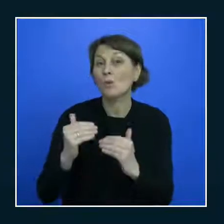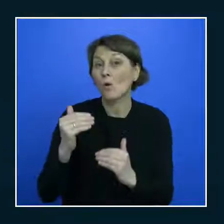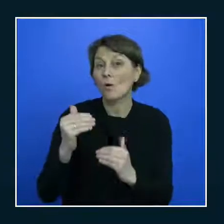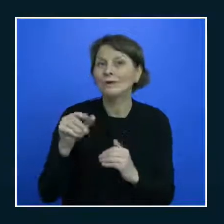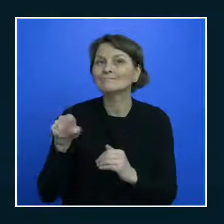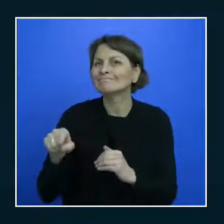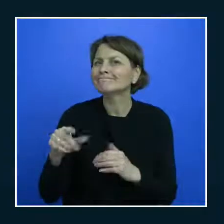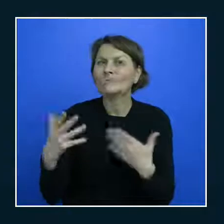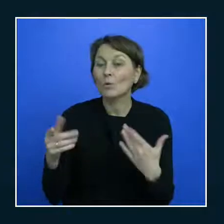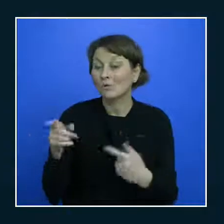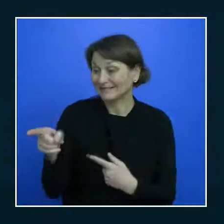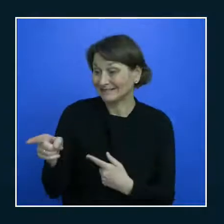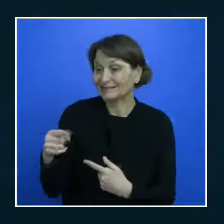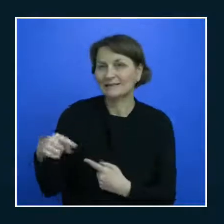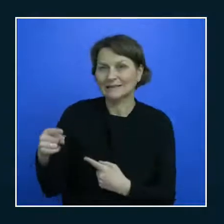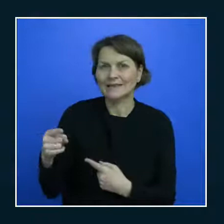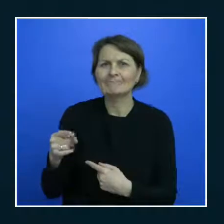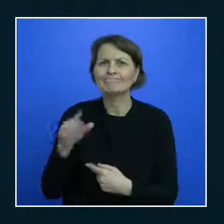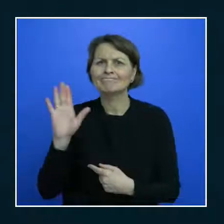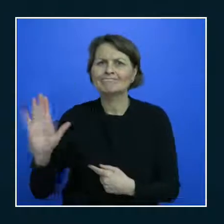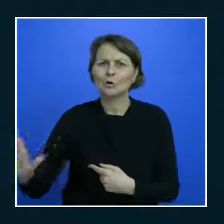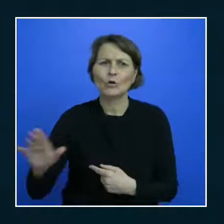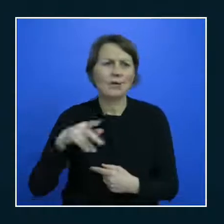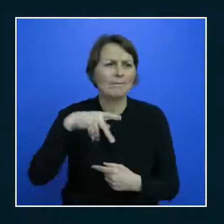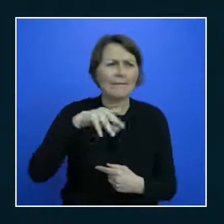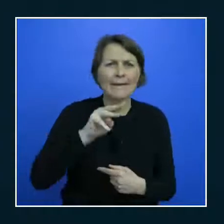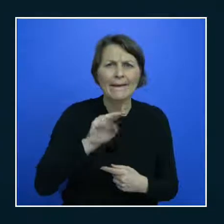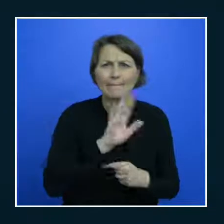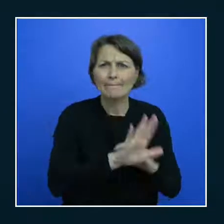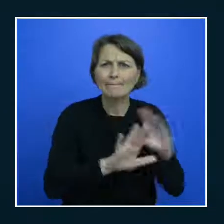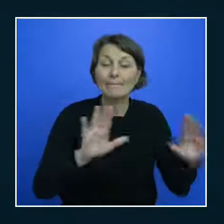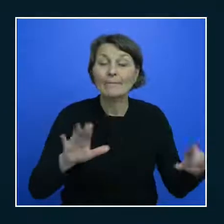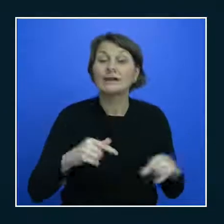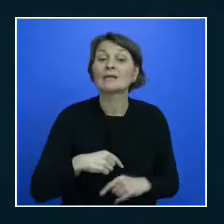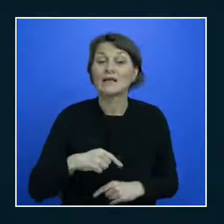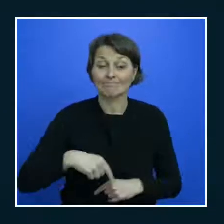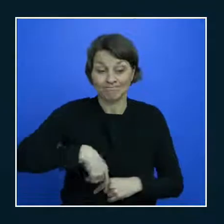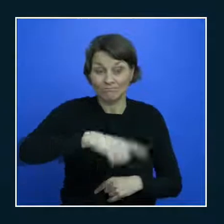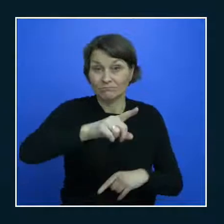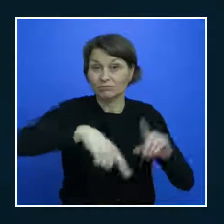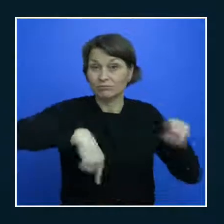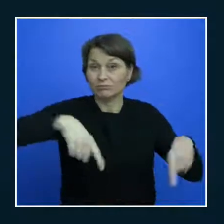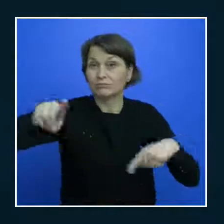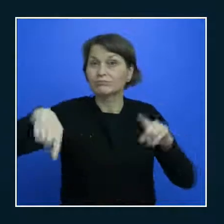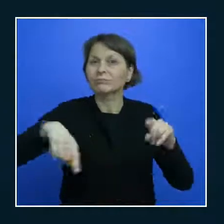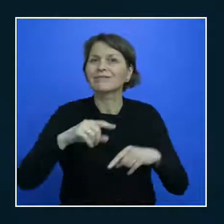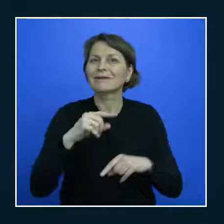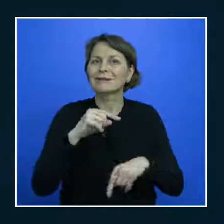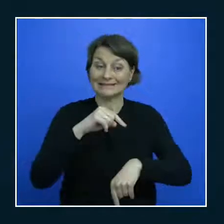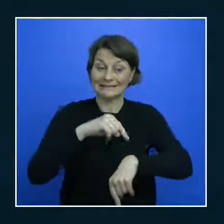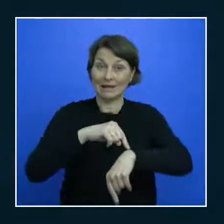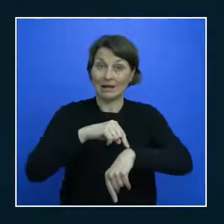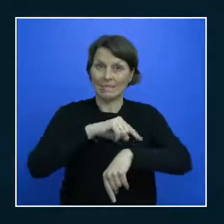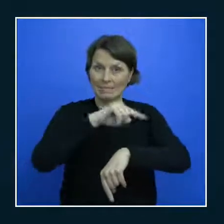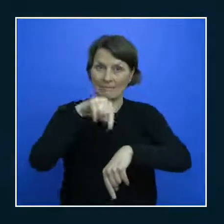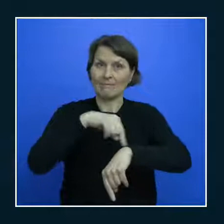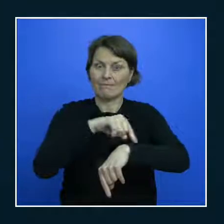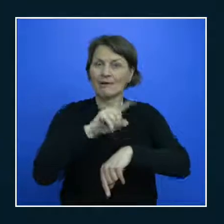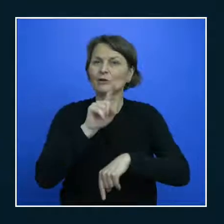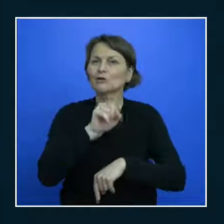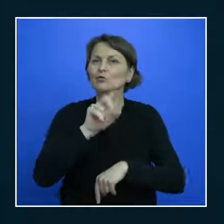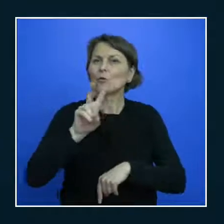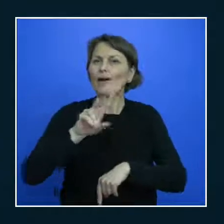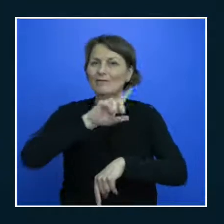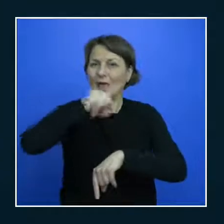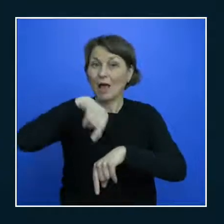is she tells her PMs and folks to go out and do 12-hour shifts with frontline workers so they can have empathy and